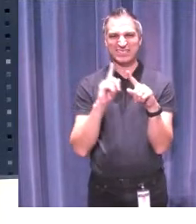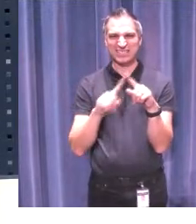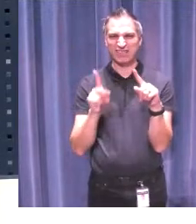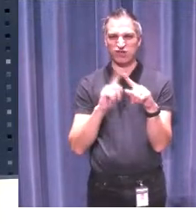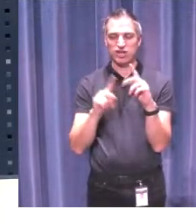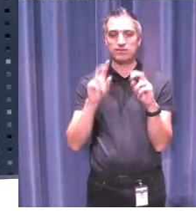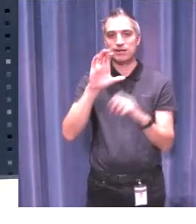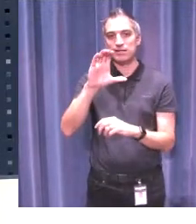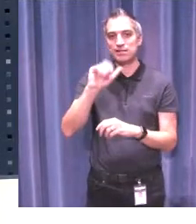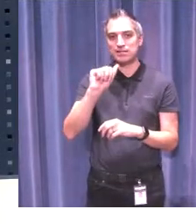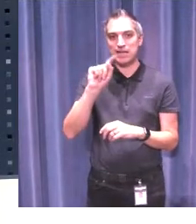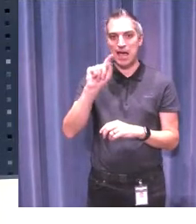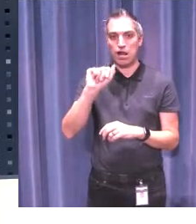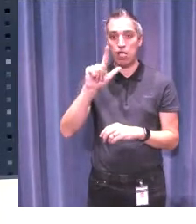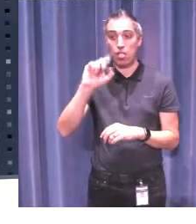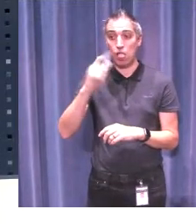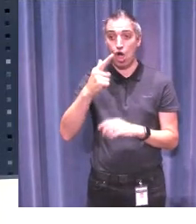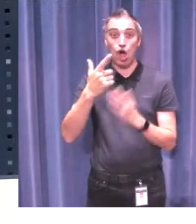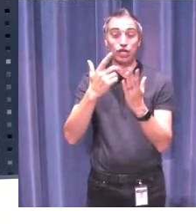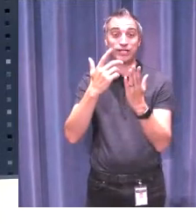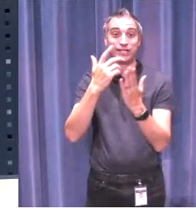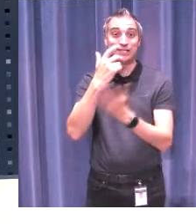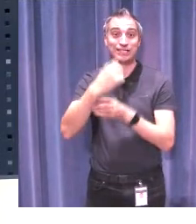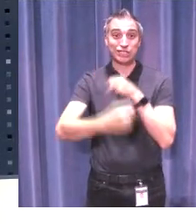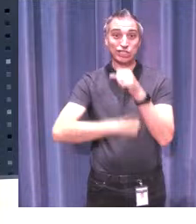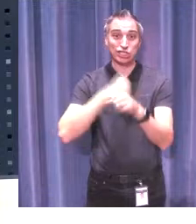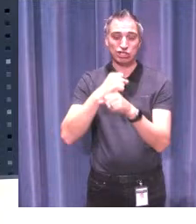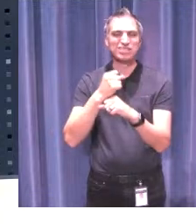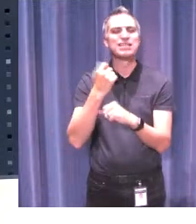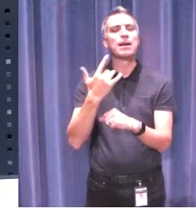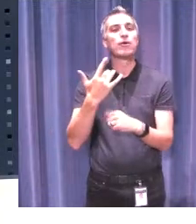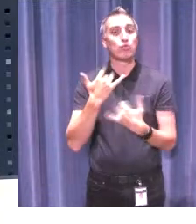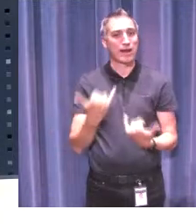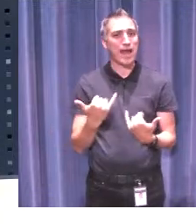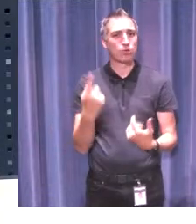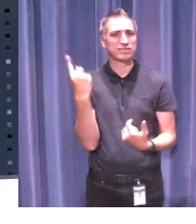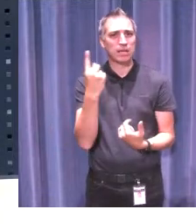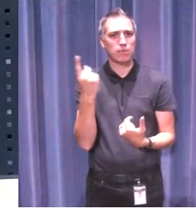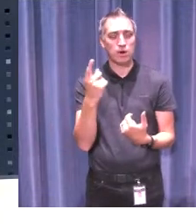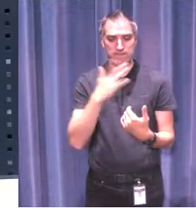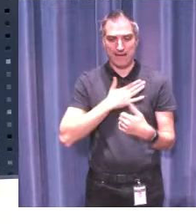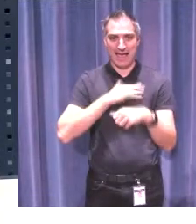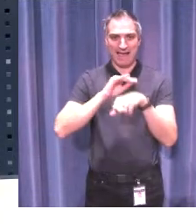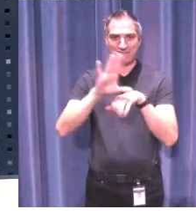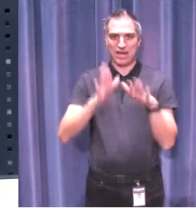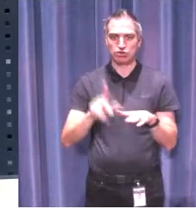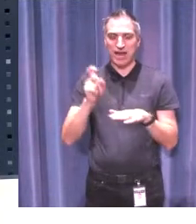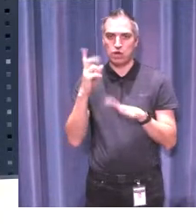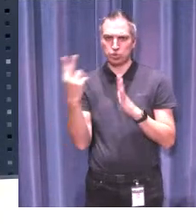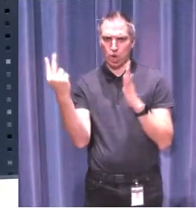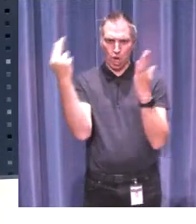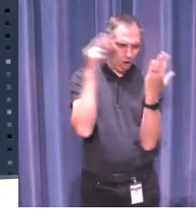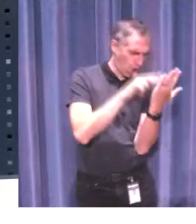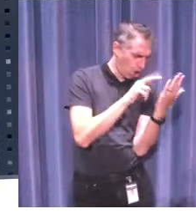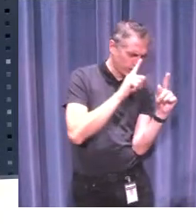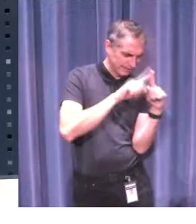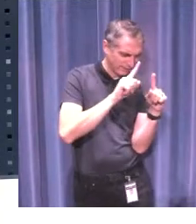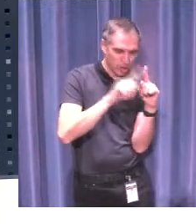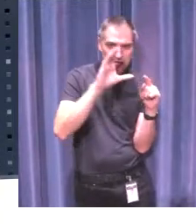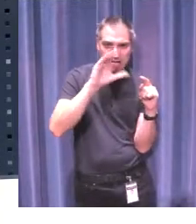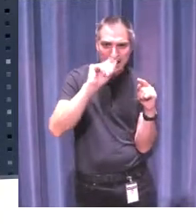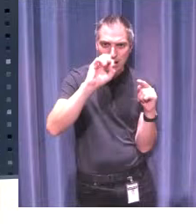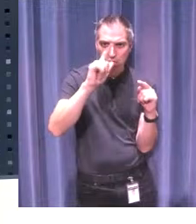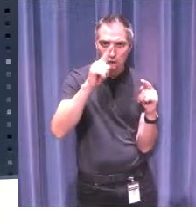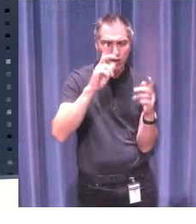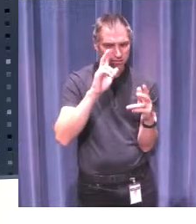catalog years, and someone would have to do that by hand right now. My advisors would have to go back and look in the catalog and look